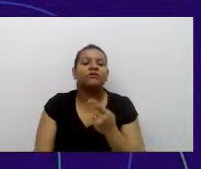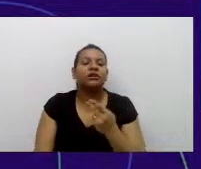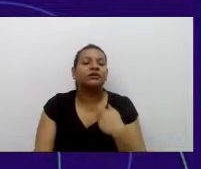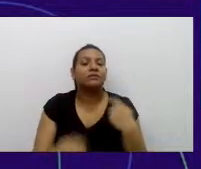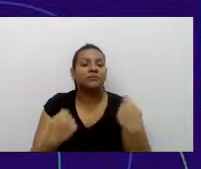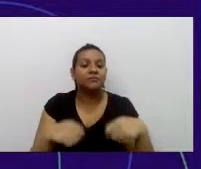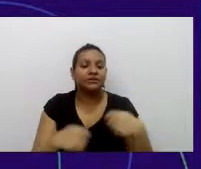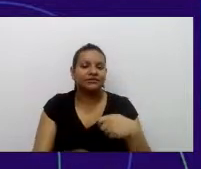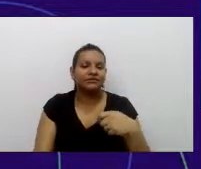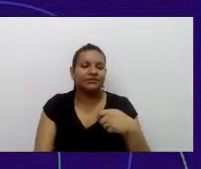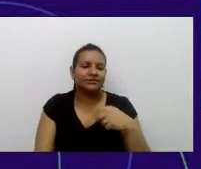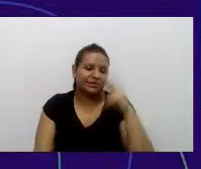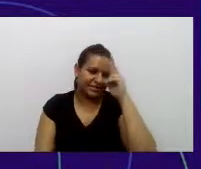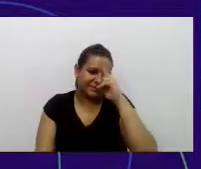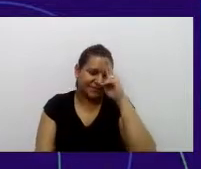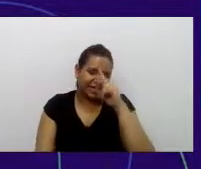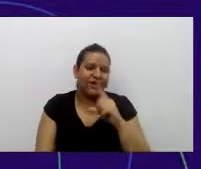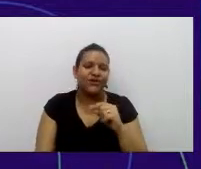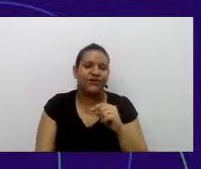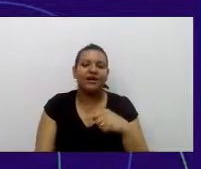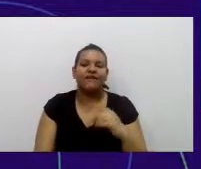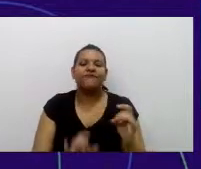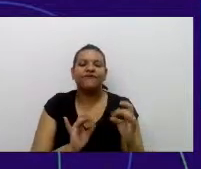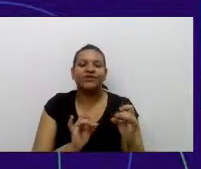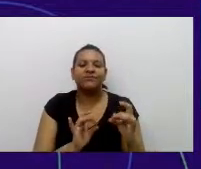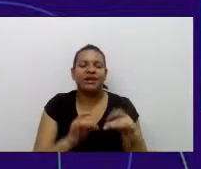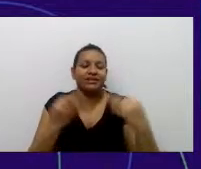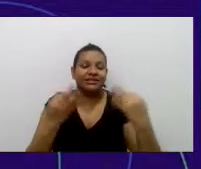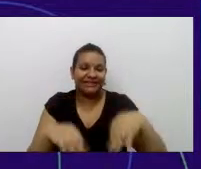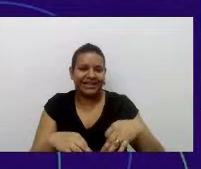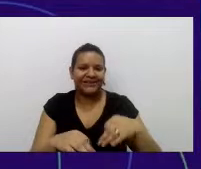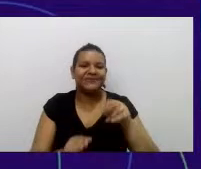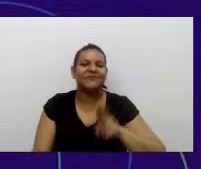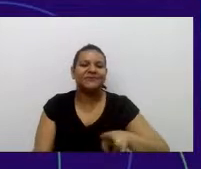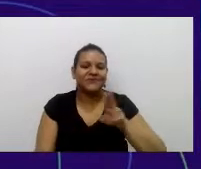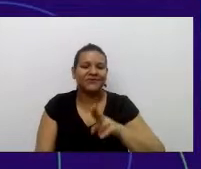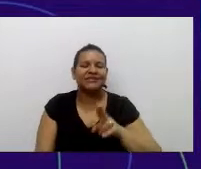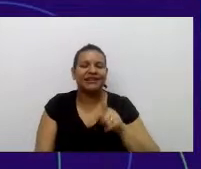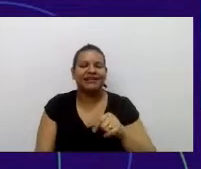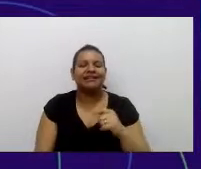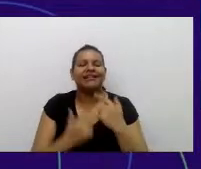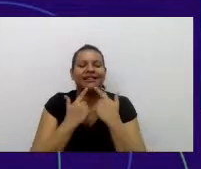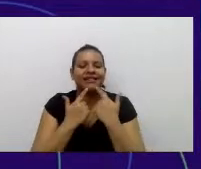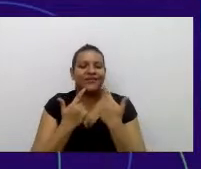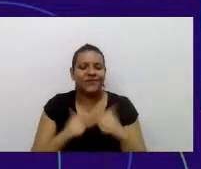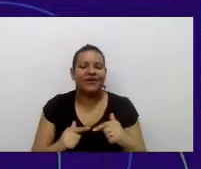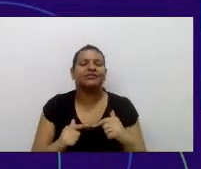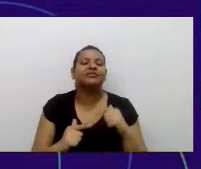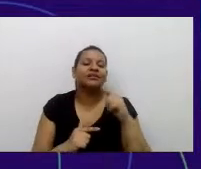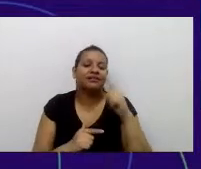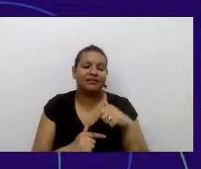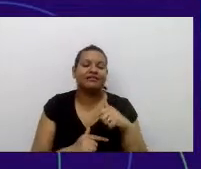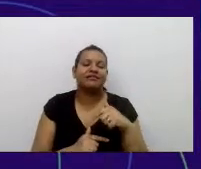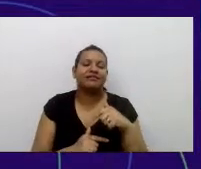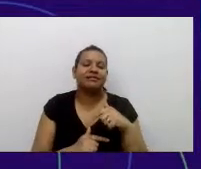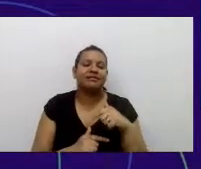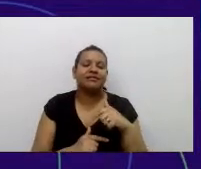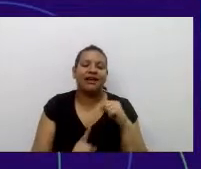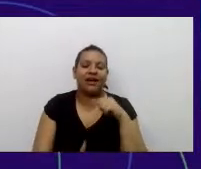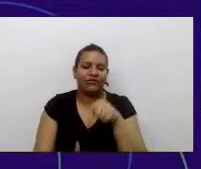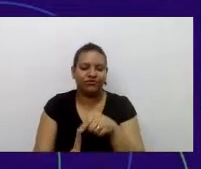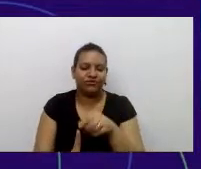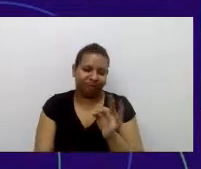usage of the target language or target pronunciation in this case. And that was also helpful, maybe a helpful reminder for the tired